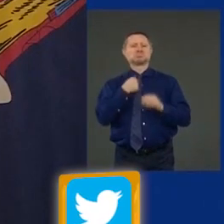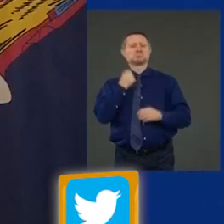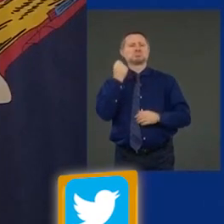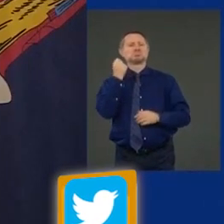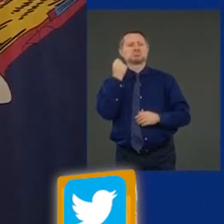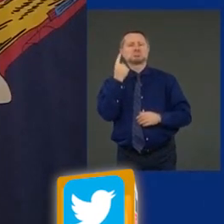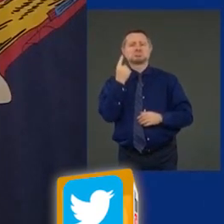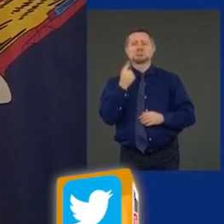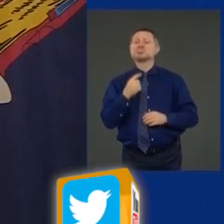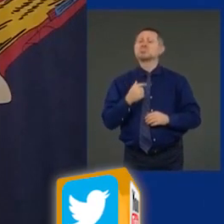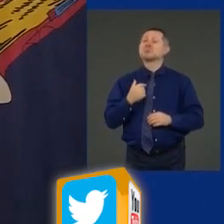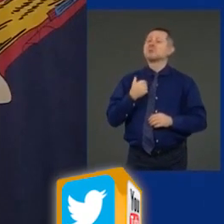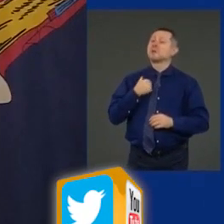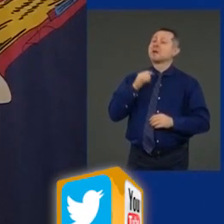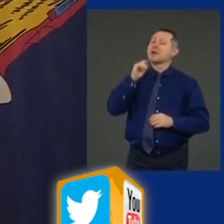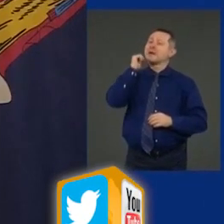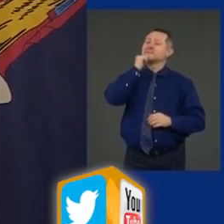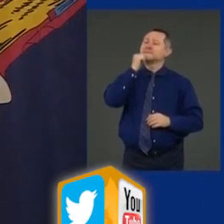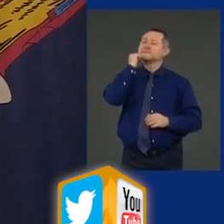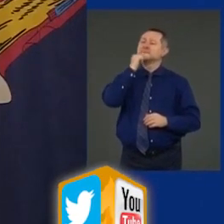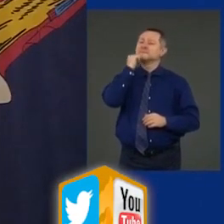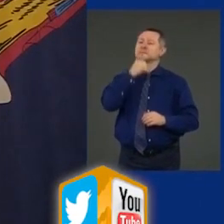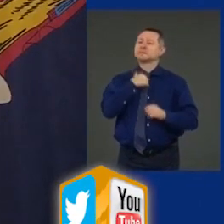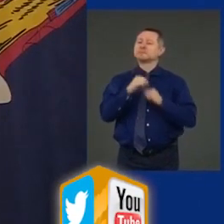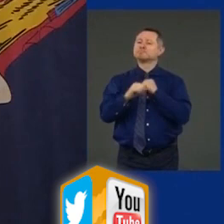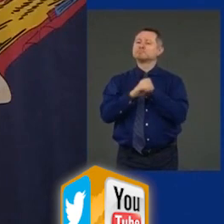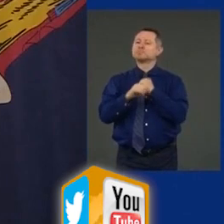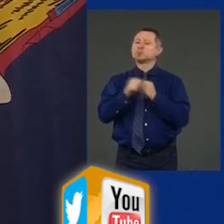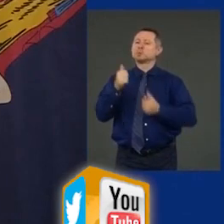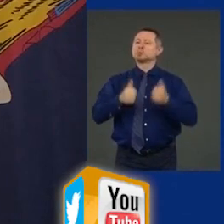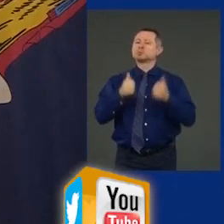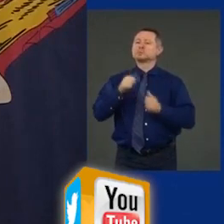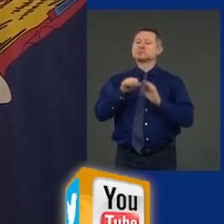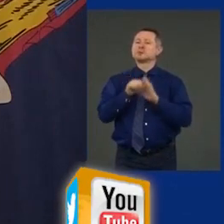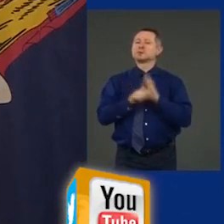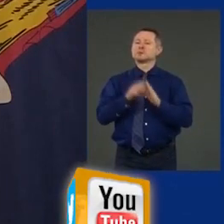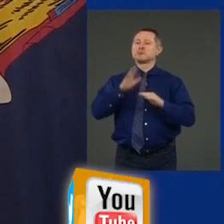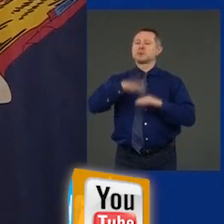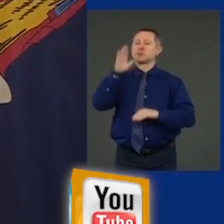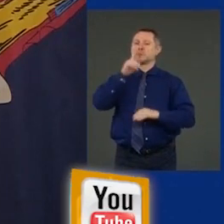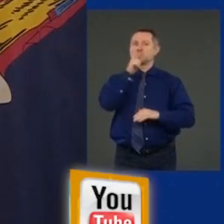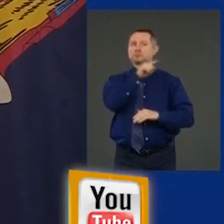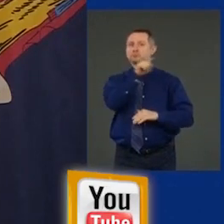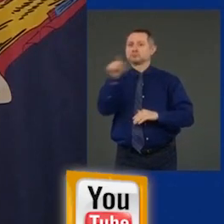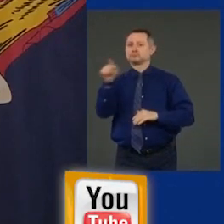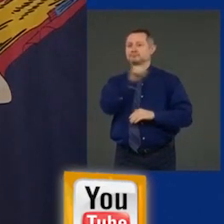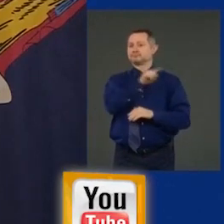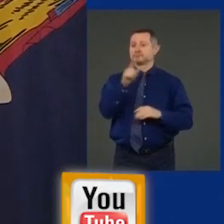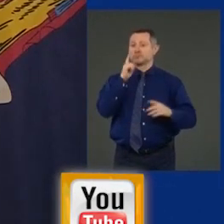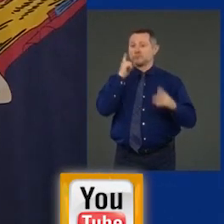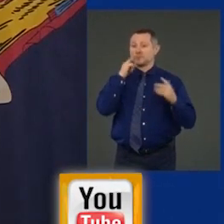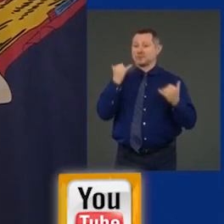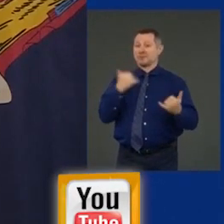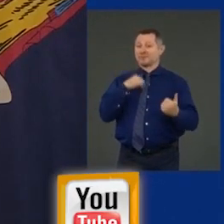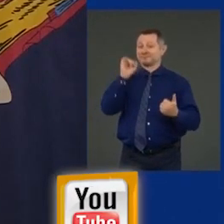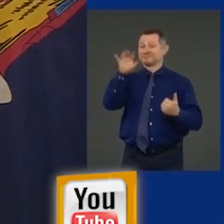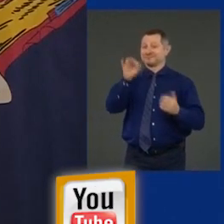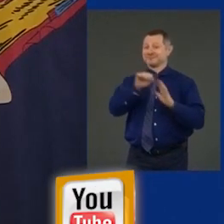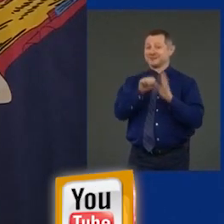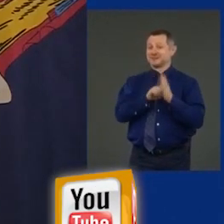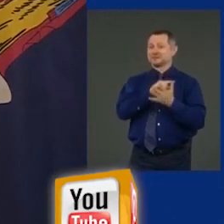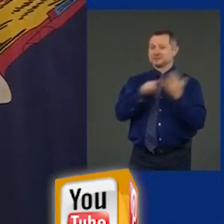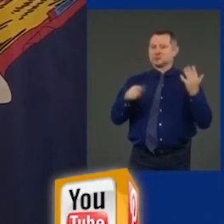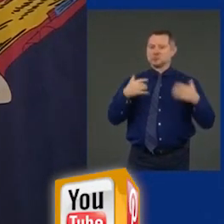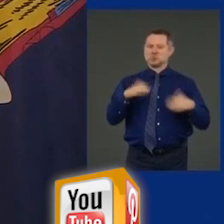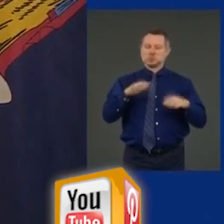will update daily what states are above that infection rate. But as of today, those are the states that are above the infection rate. And